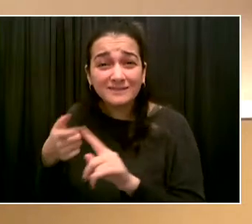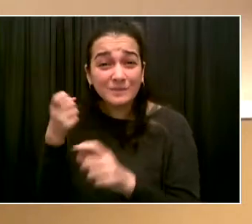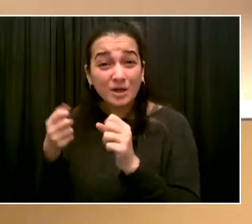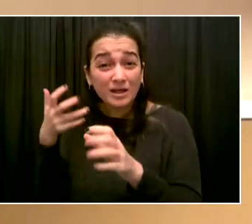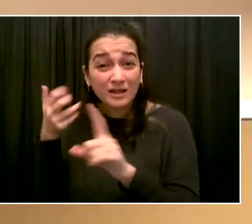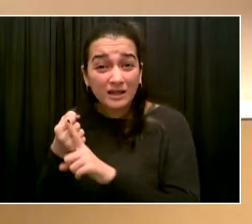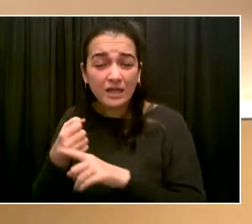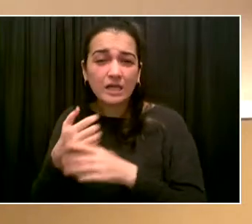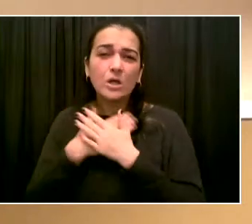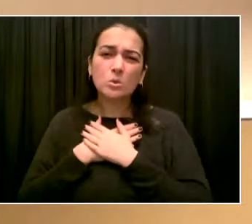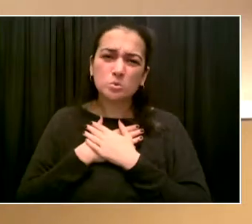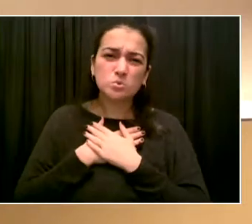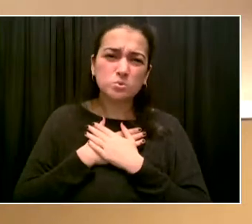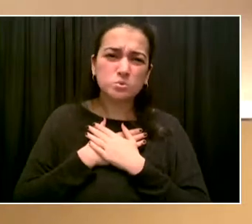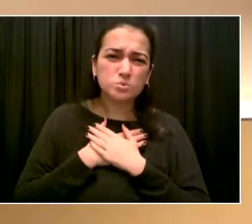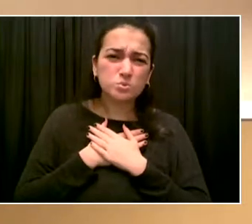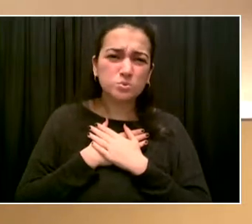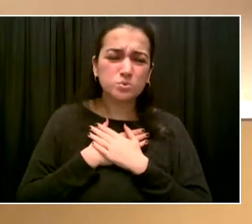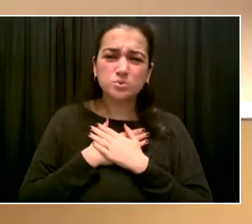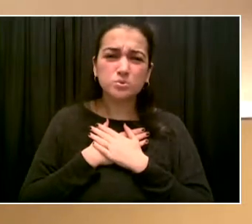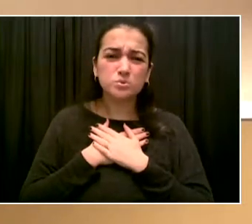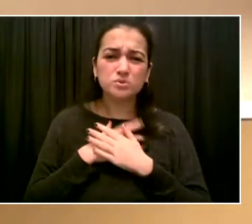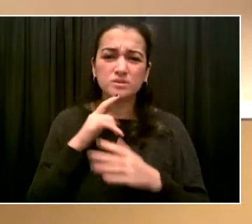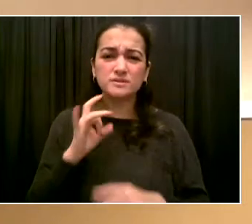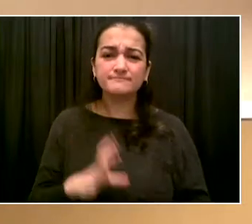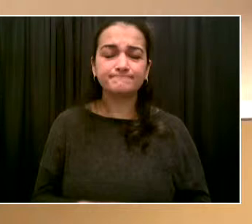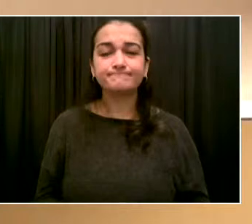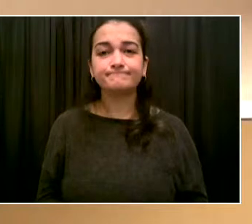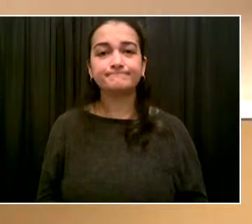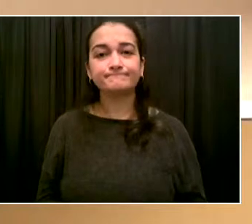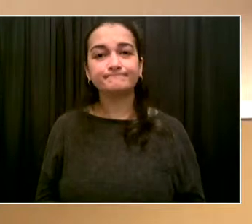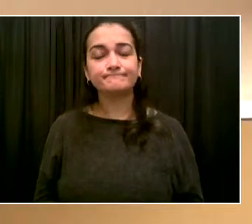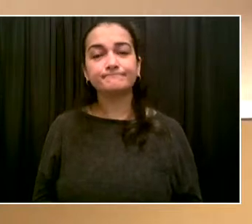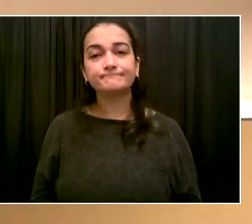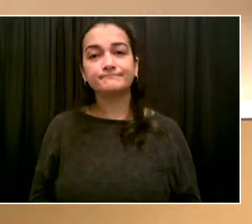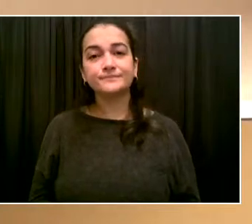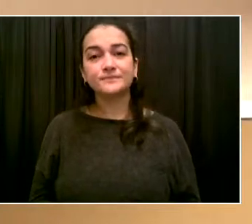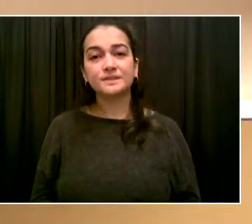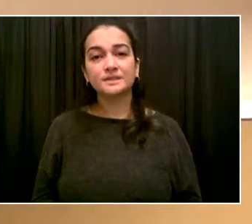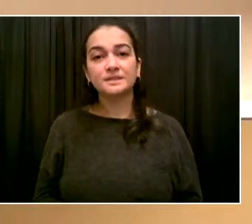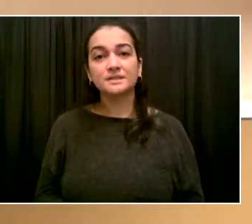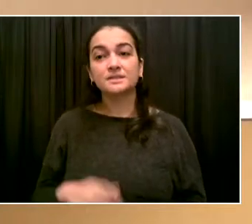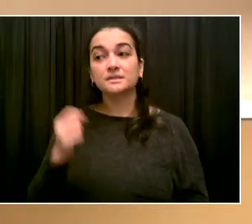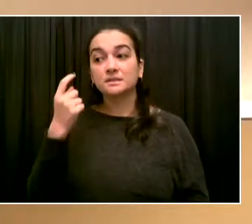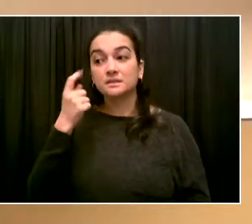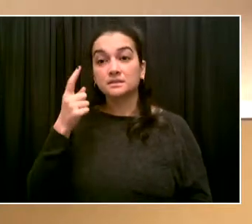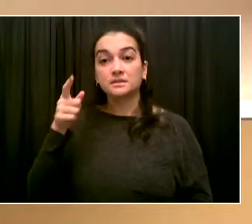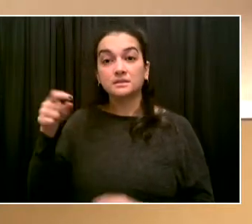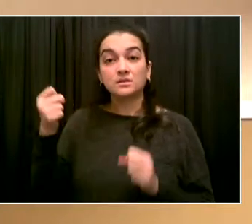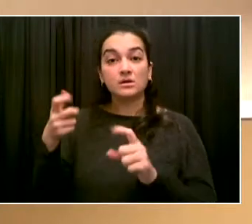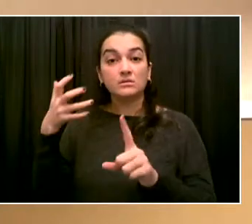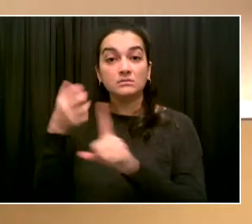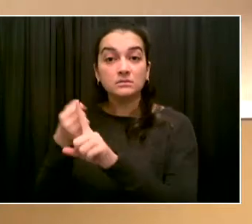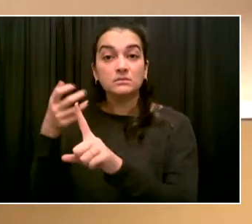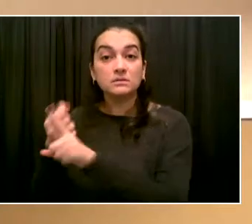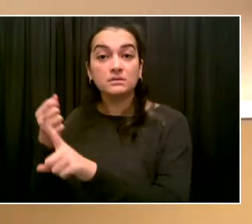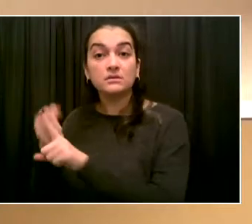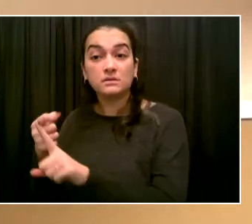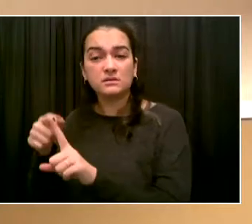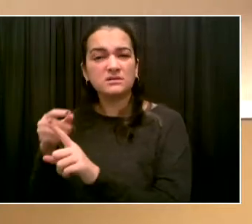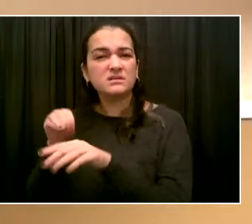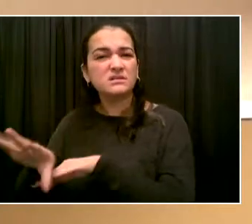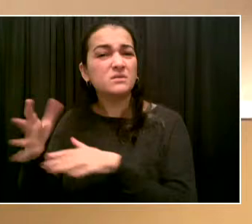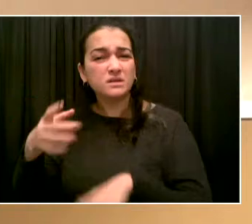early. There's trauma associated with those incidents, which is also heartbreaking. And to your point,